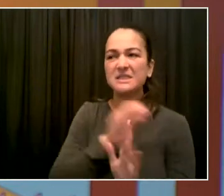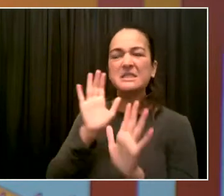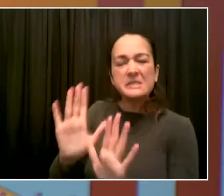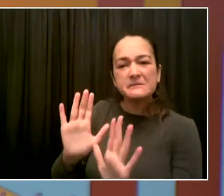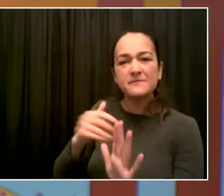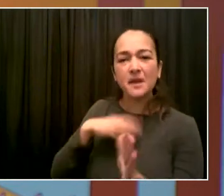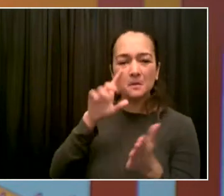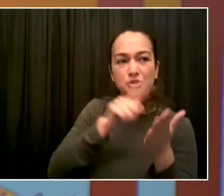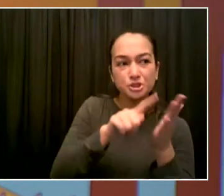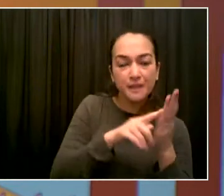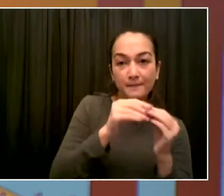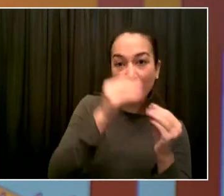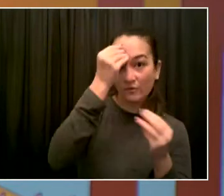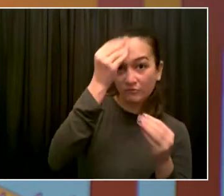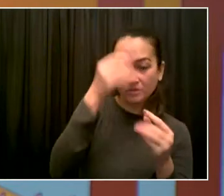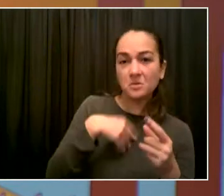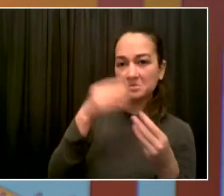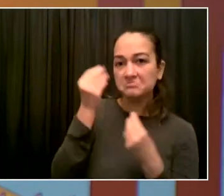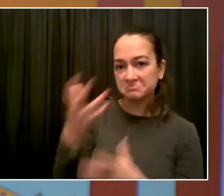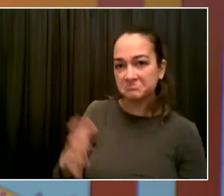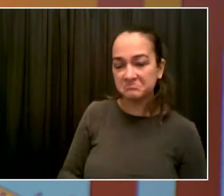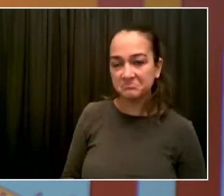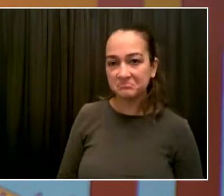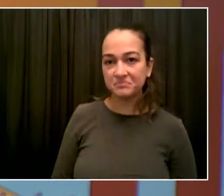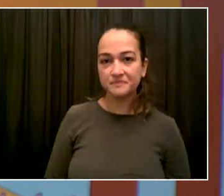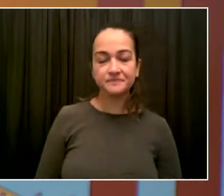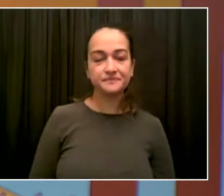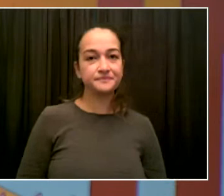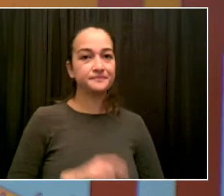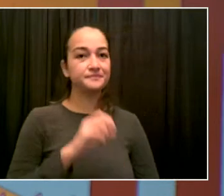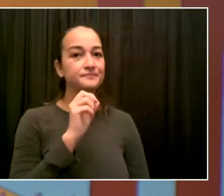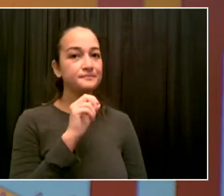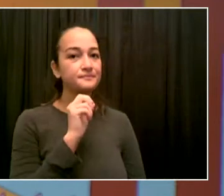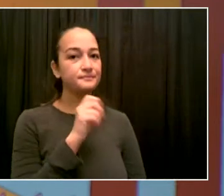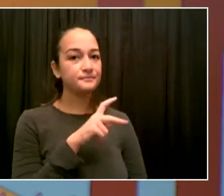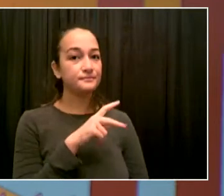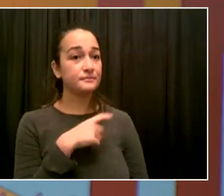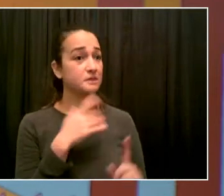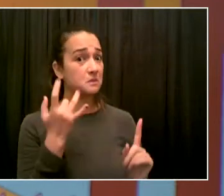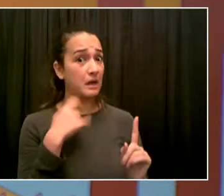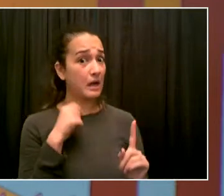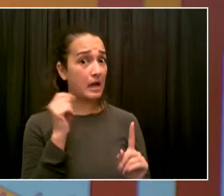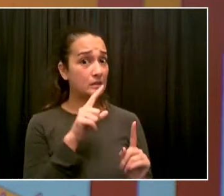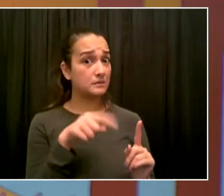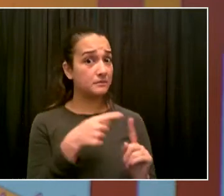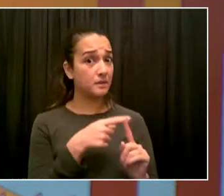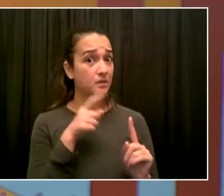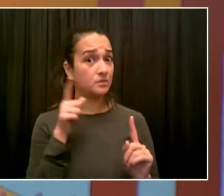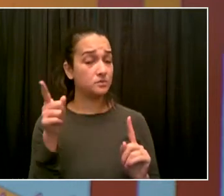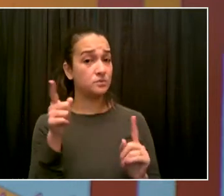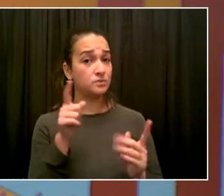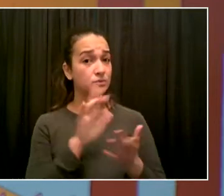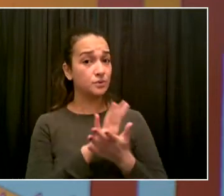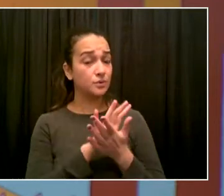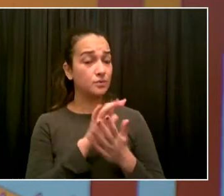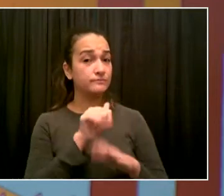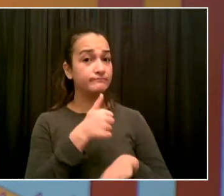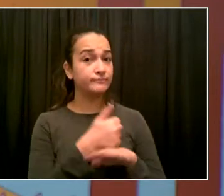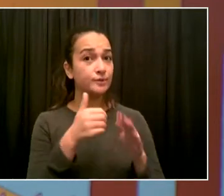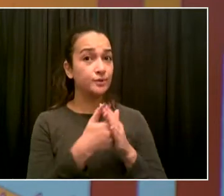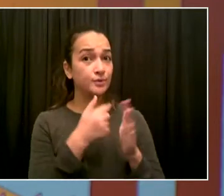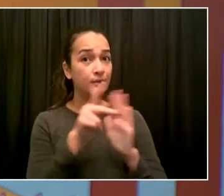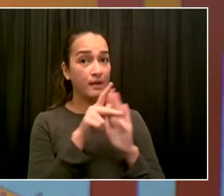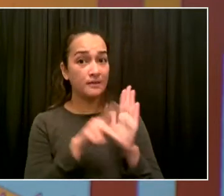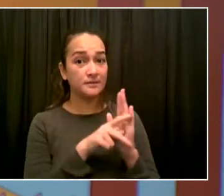I ask that because your policy now is vaccination or proof of a negative test, and